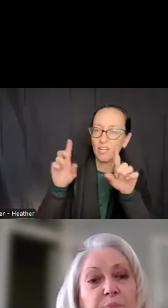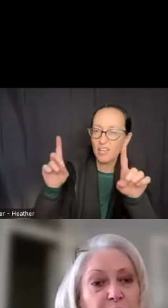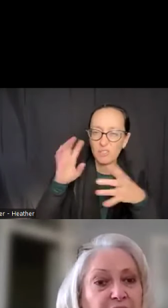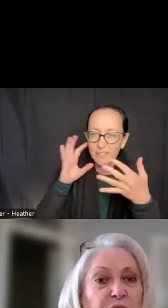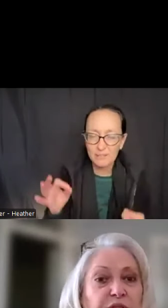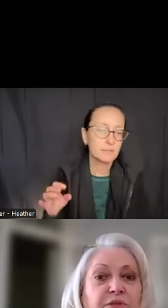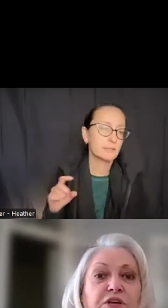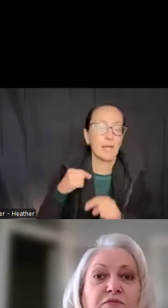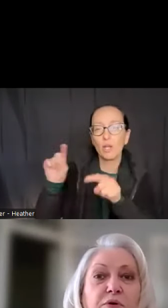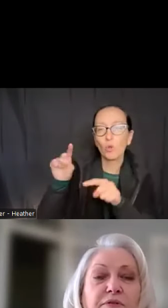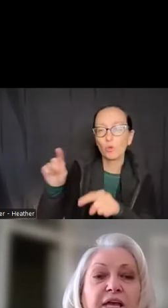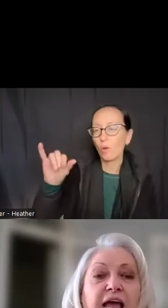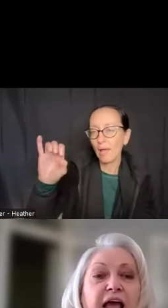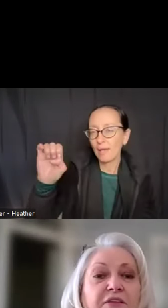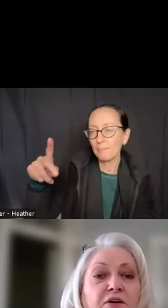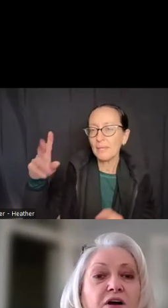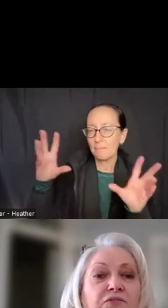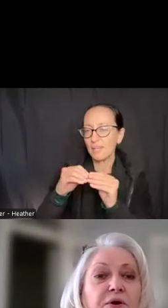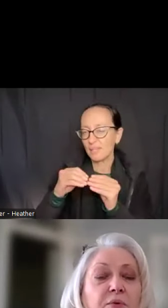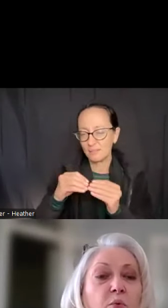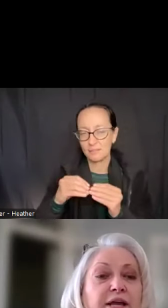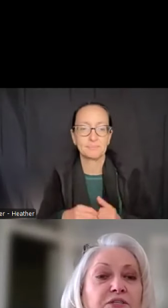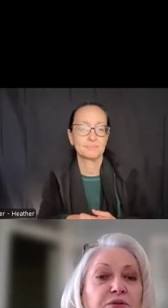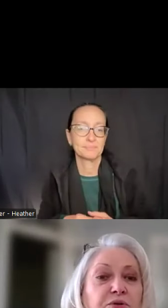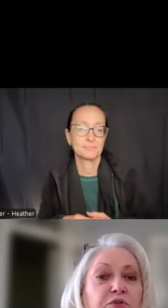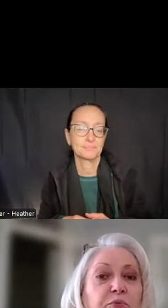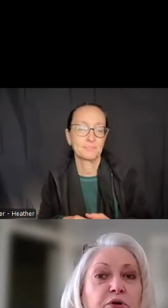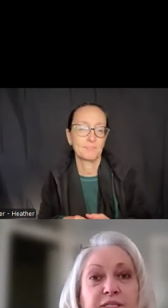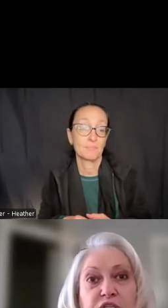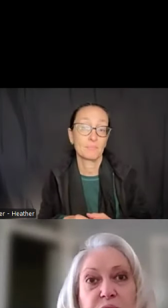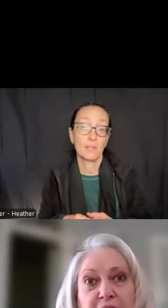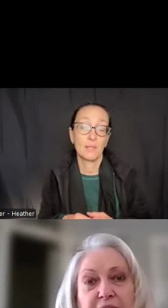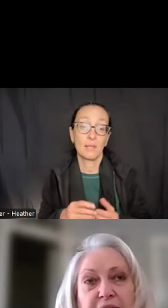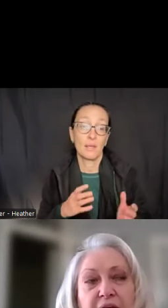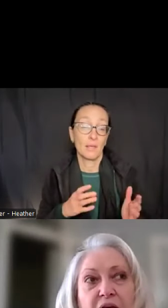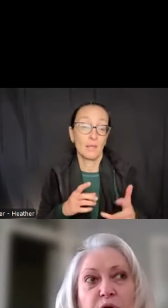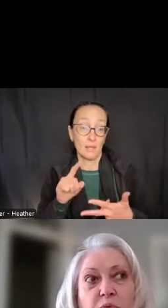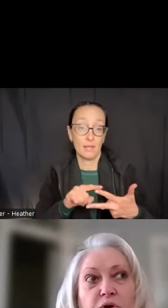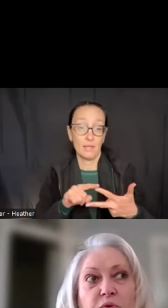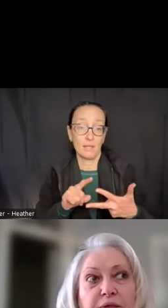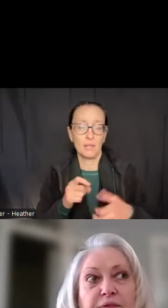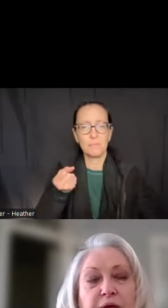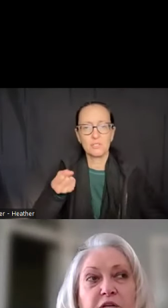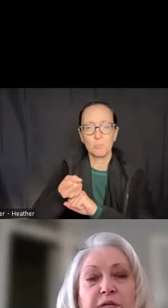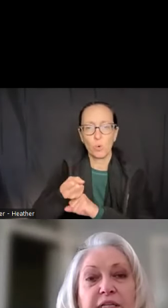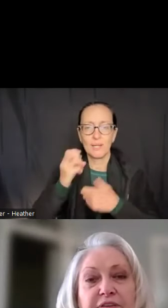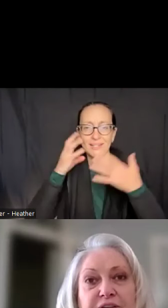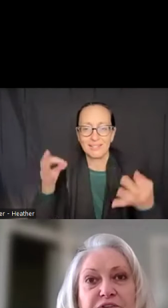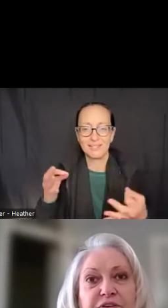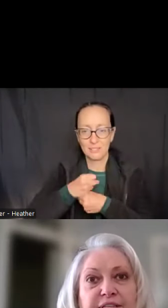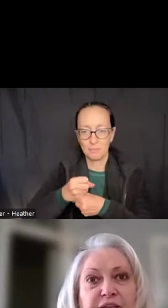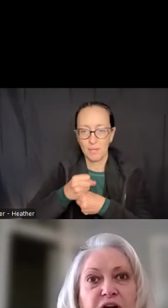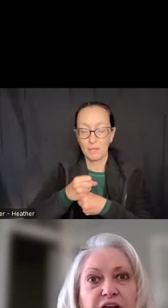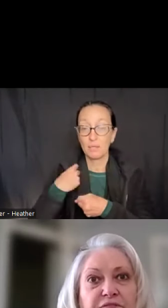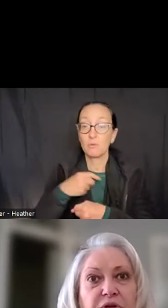the IEP meetings with them, and so forth. And there are also ways to do supported decision making. We've worked with independent living